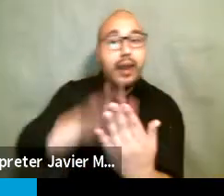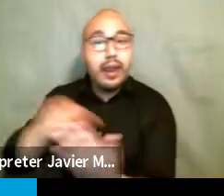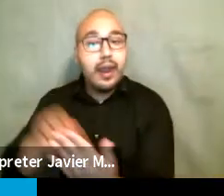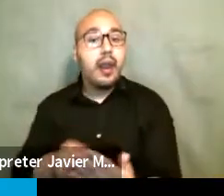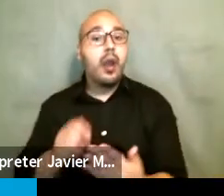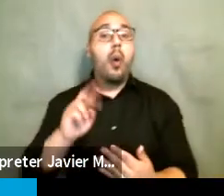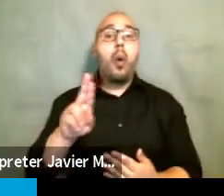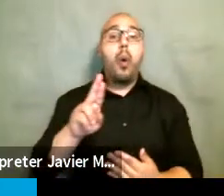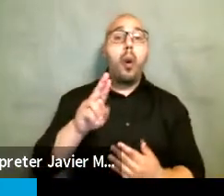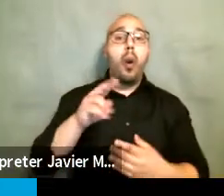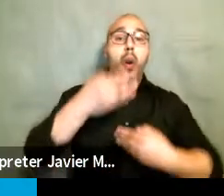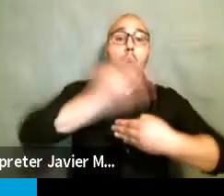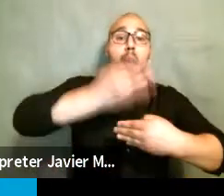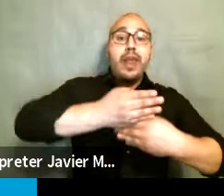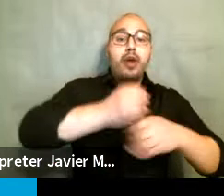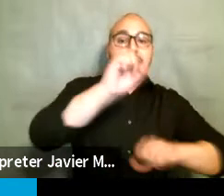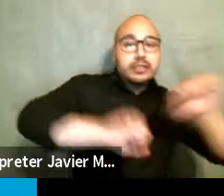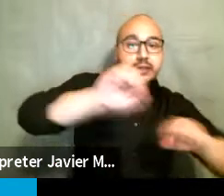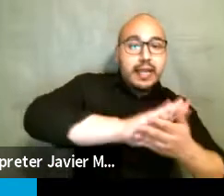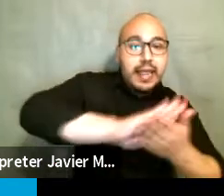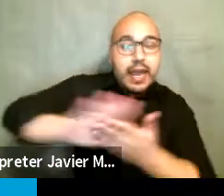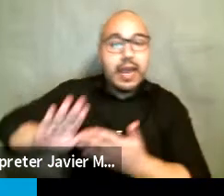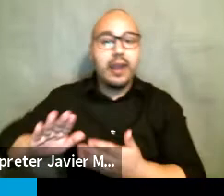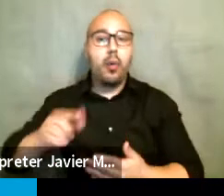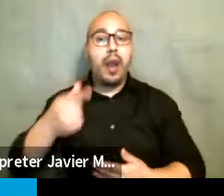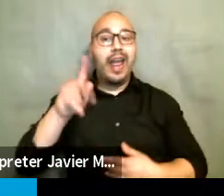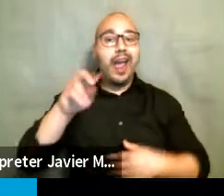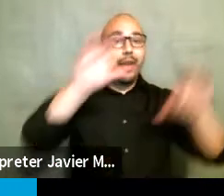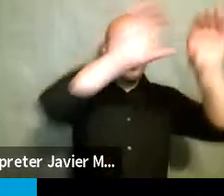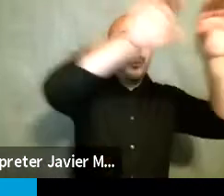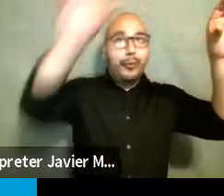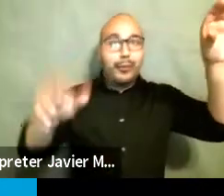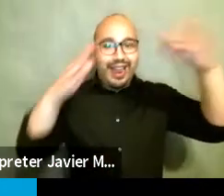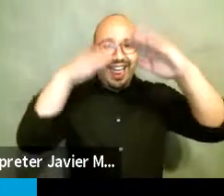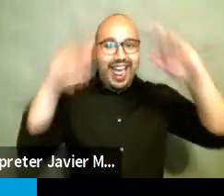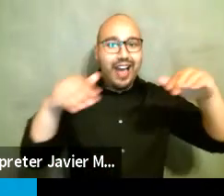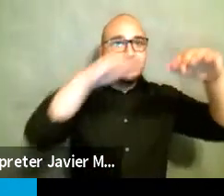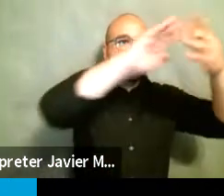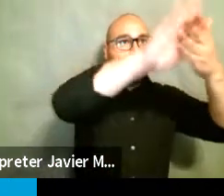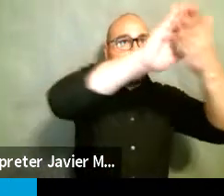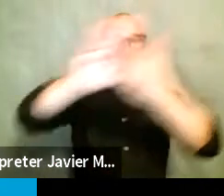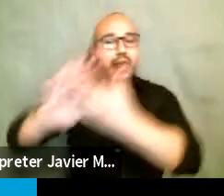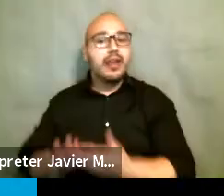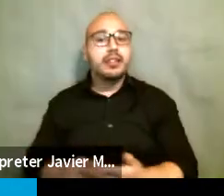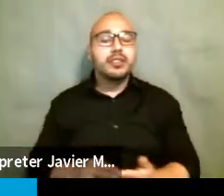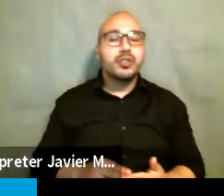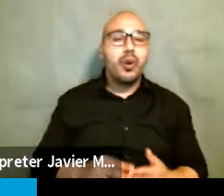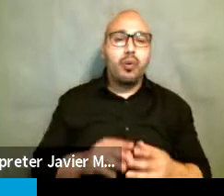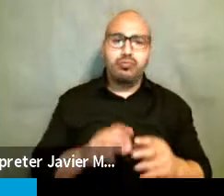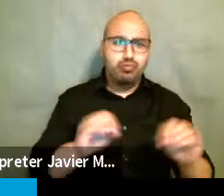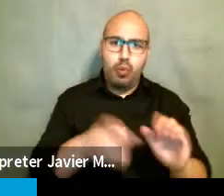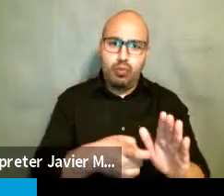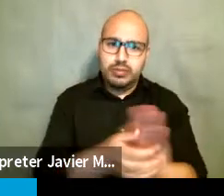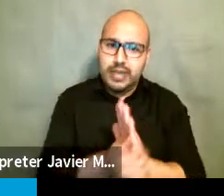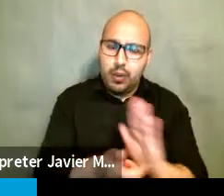clean gutters to something as extensive as painting the exterior of a mobile home. These are no-skill projects, so you do not have to have any experience, and they